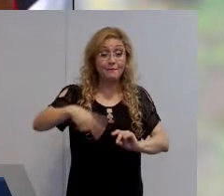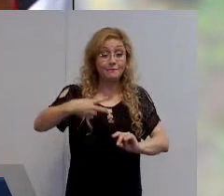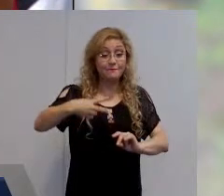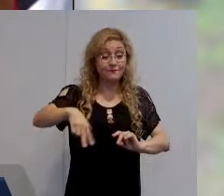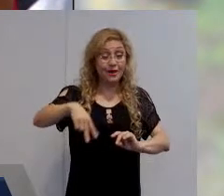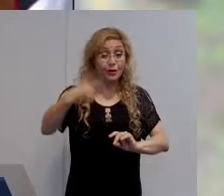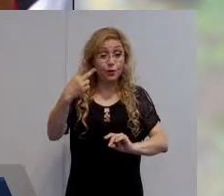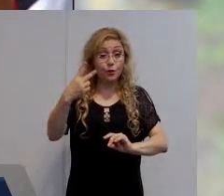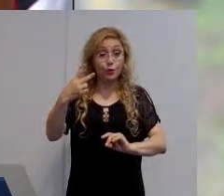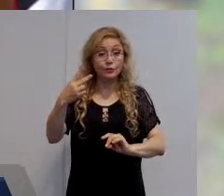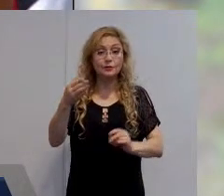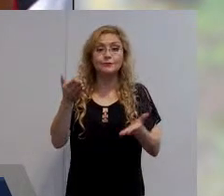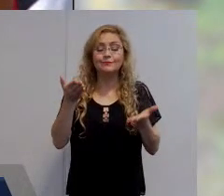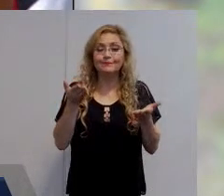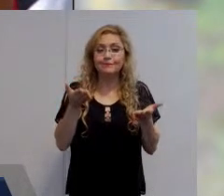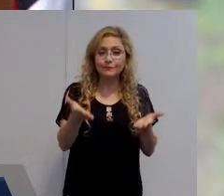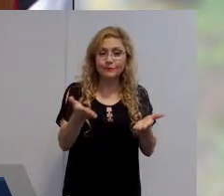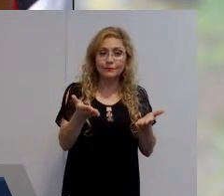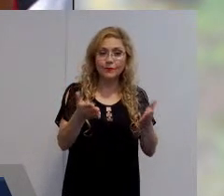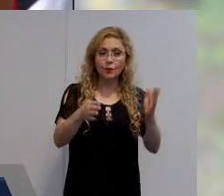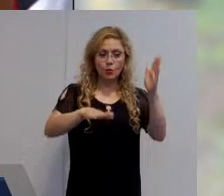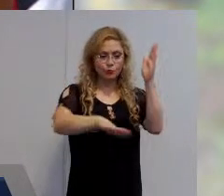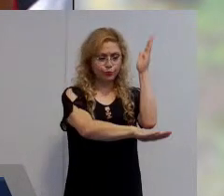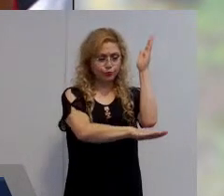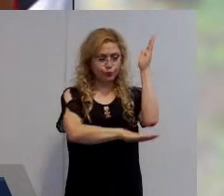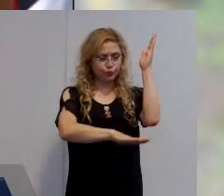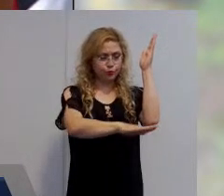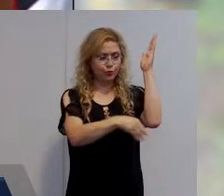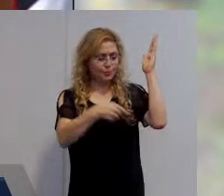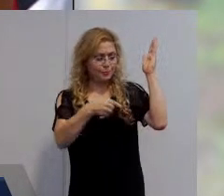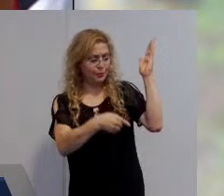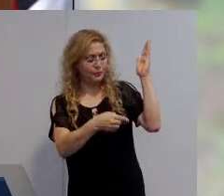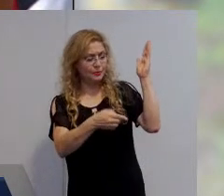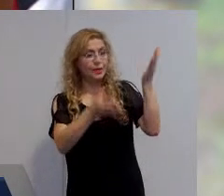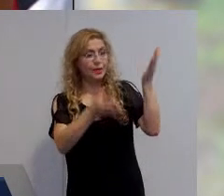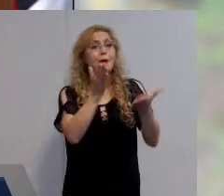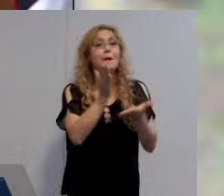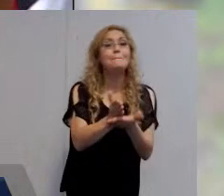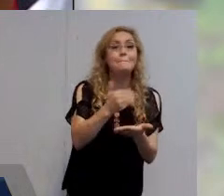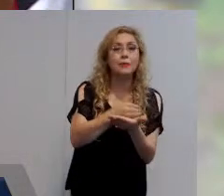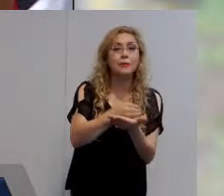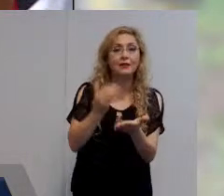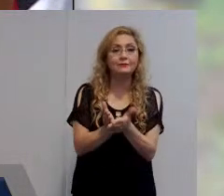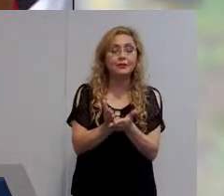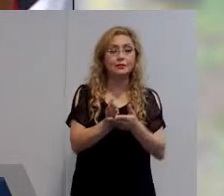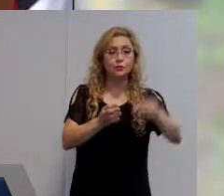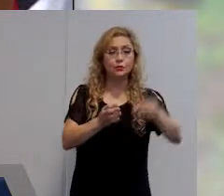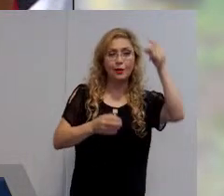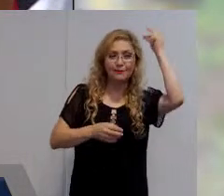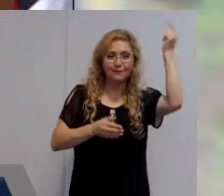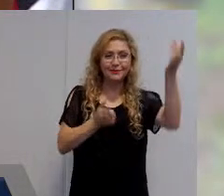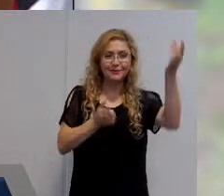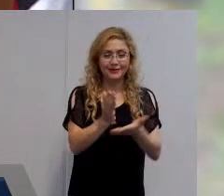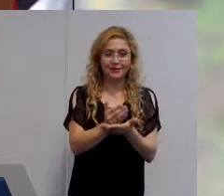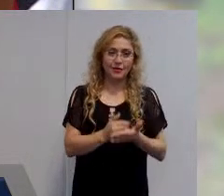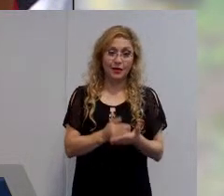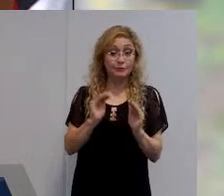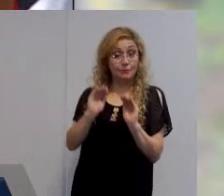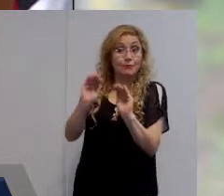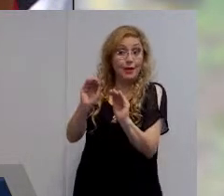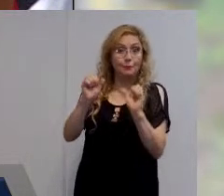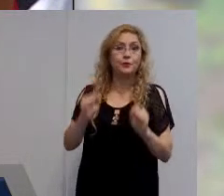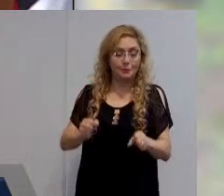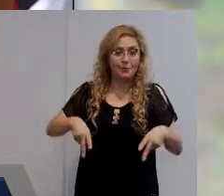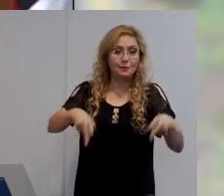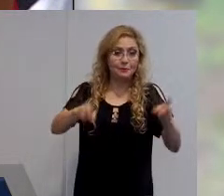incubator program is successfully supporting the growth of small and medium-sized agriculture